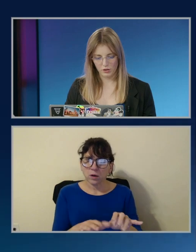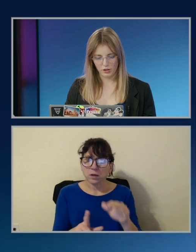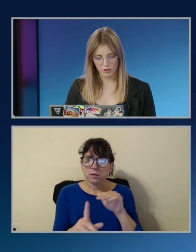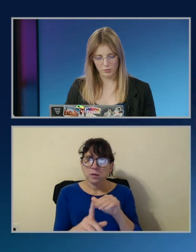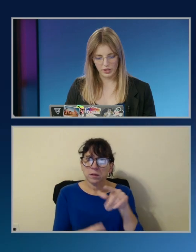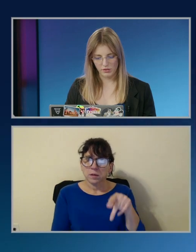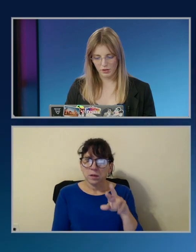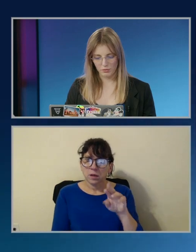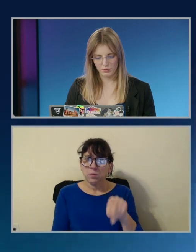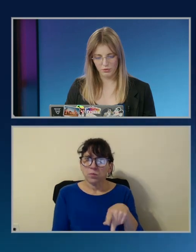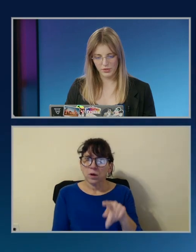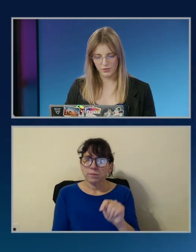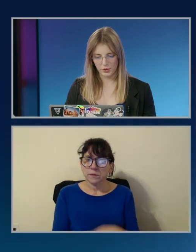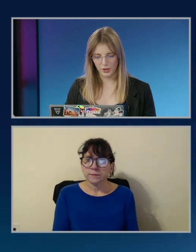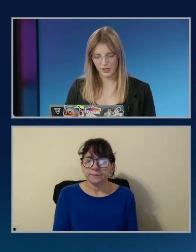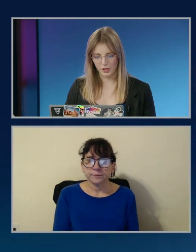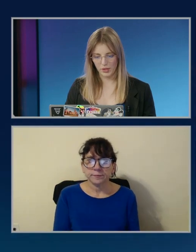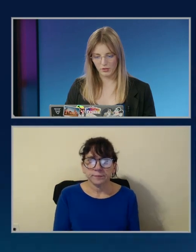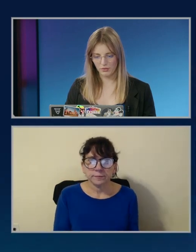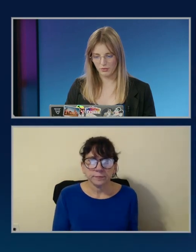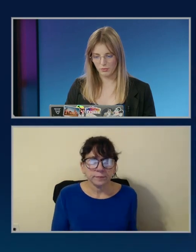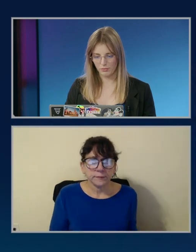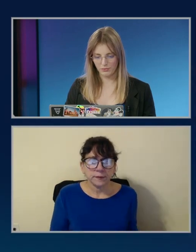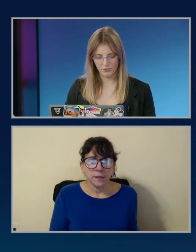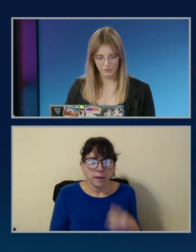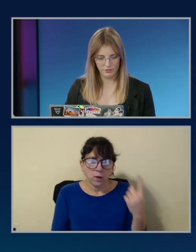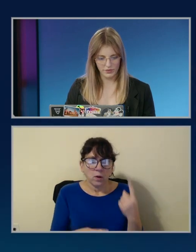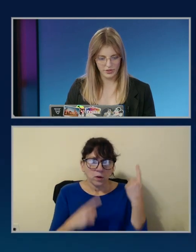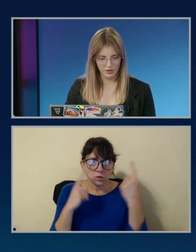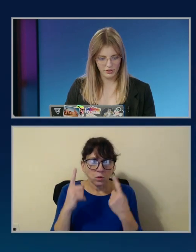fact, because I'm always really worried about